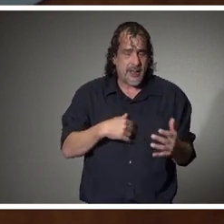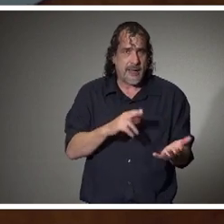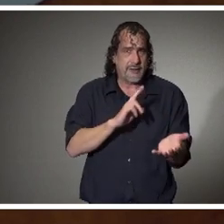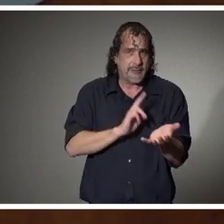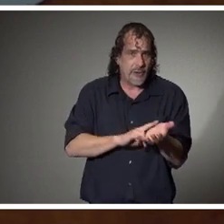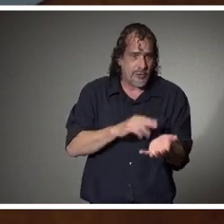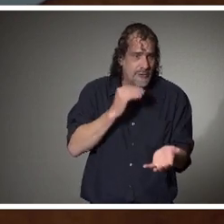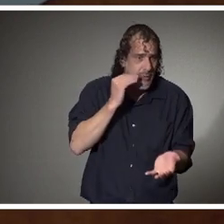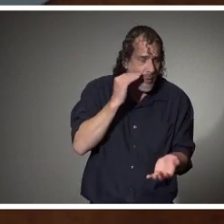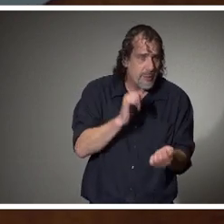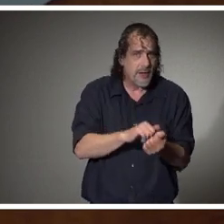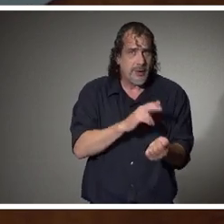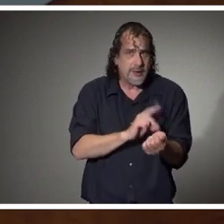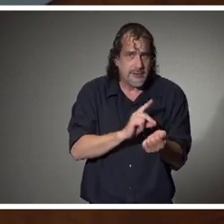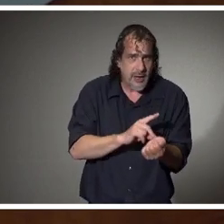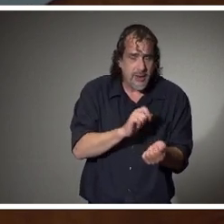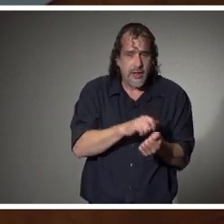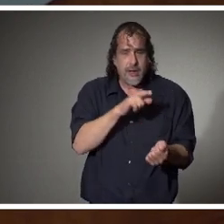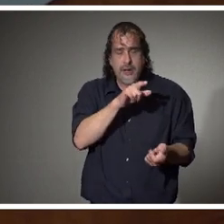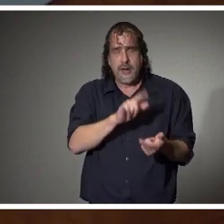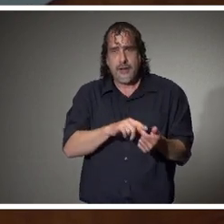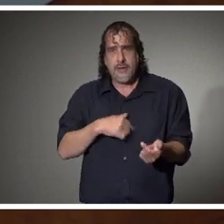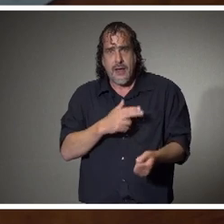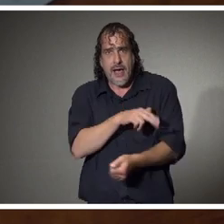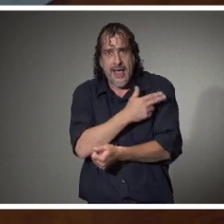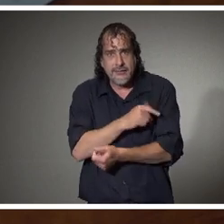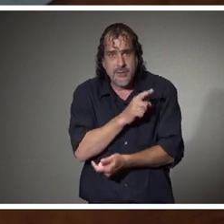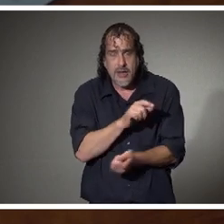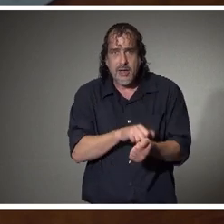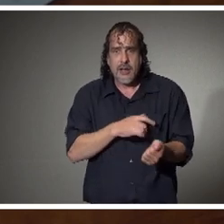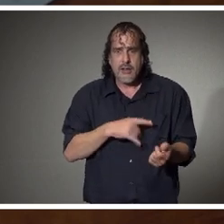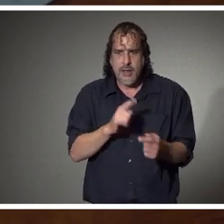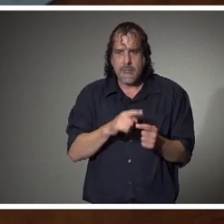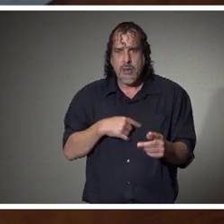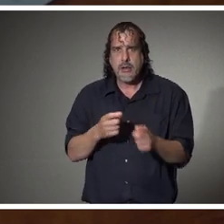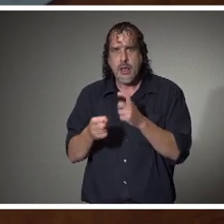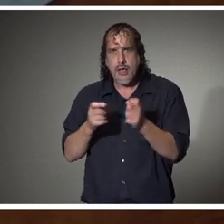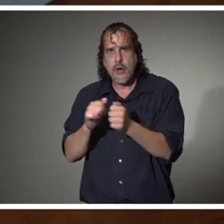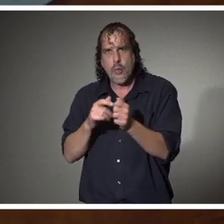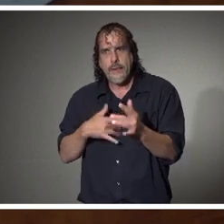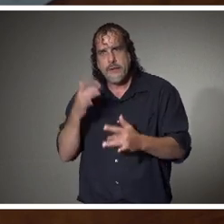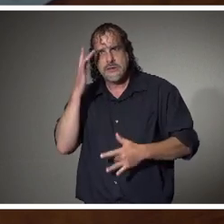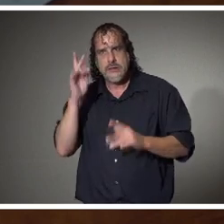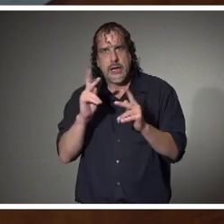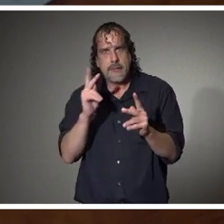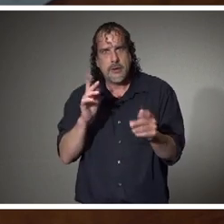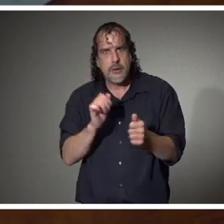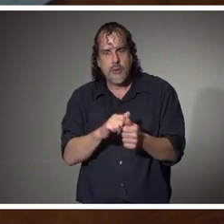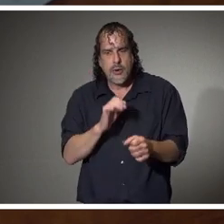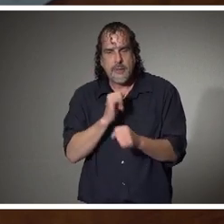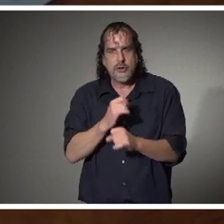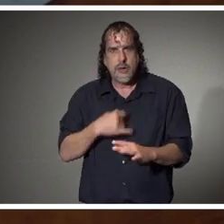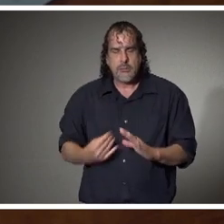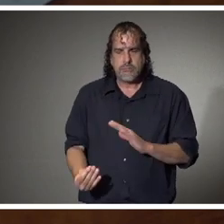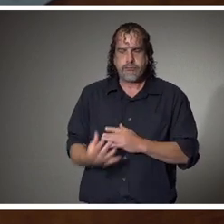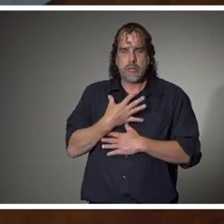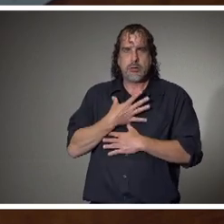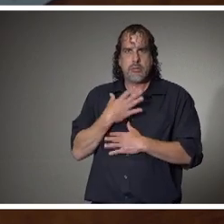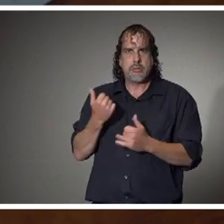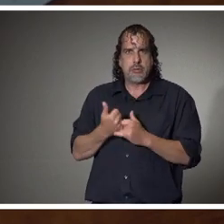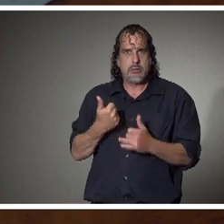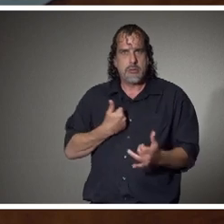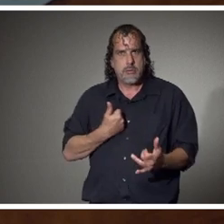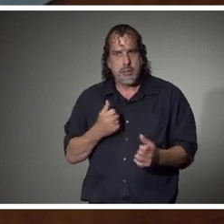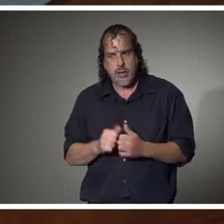et cetera, where these workers are have to be dealing with COVID patients, and we want to make sure that they're not infected and